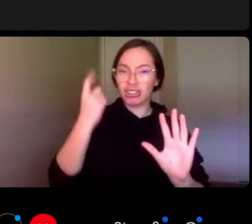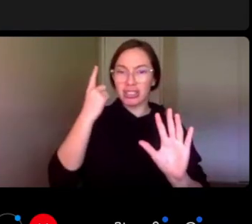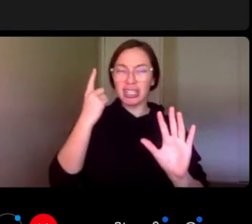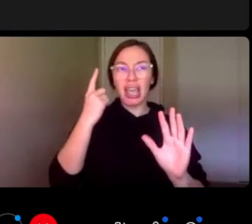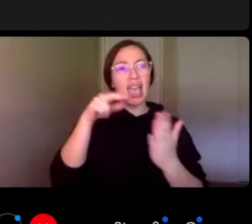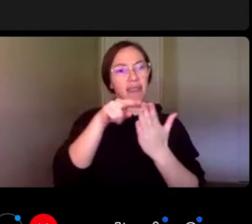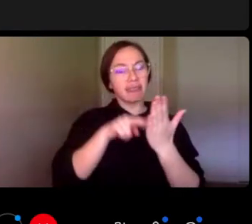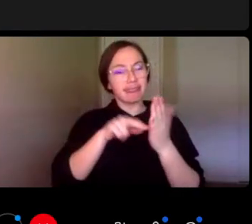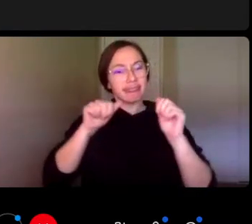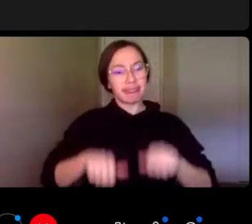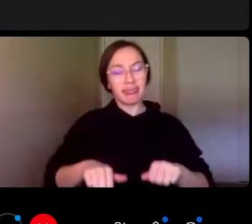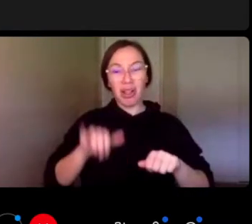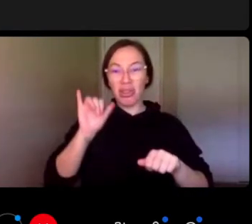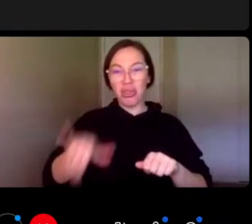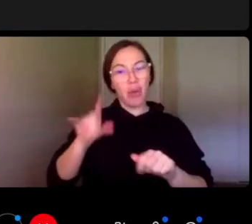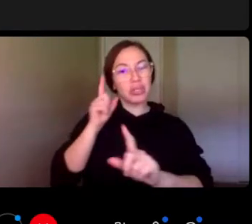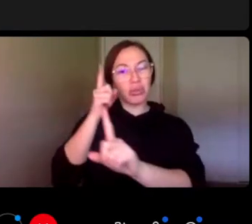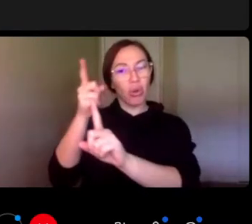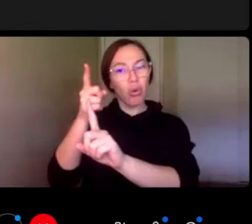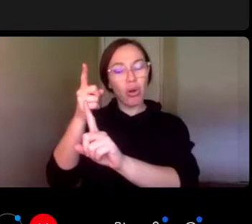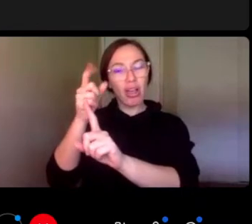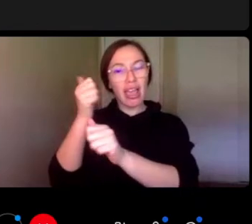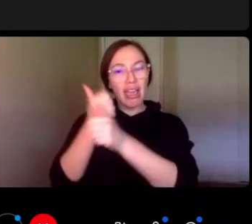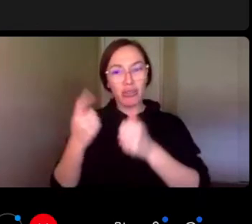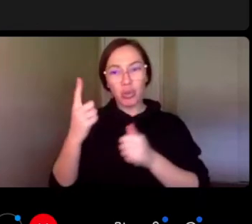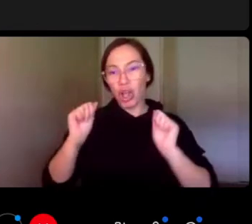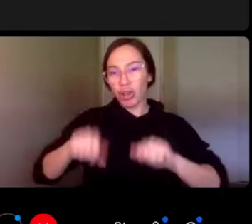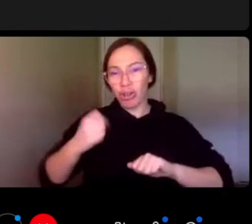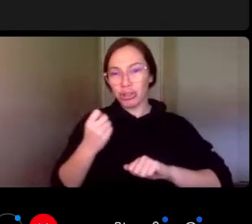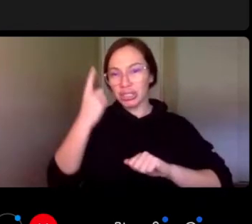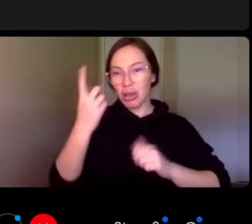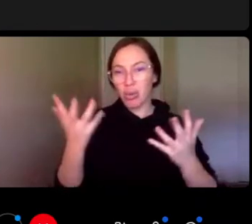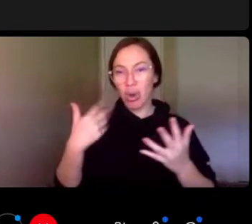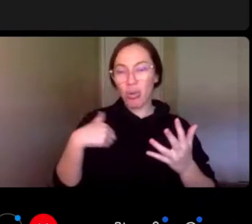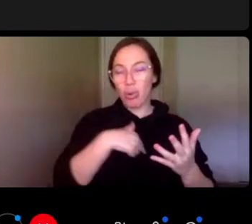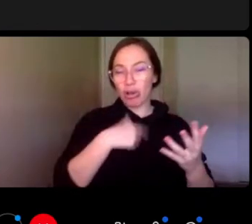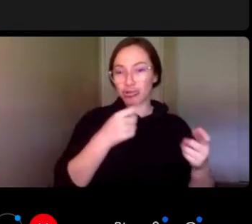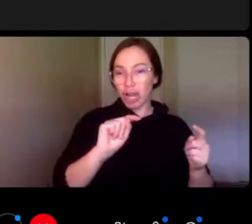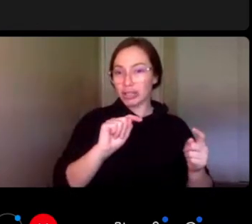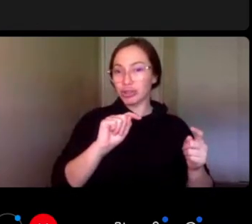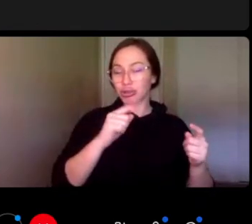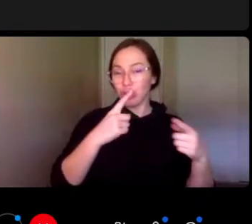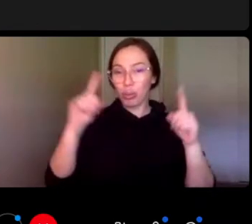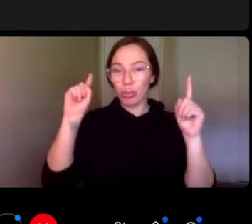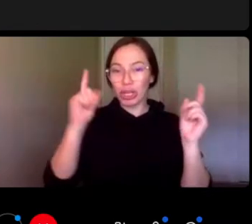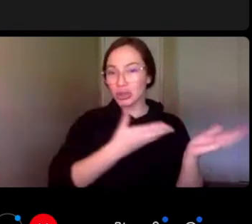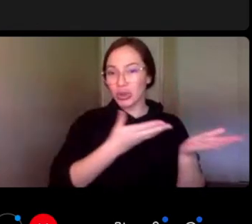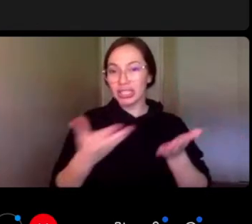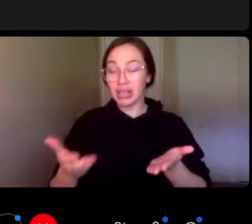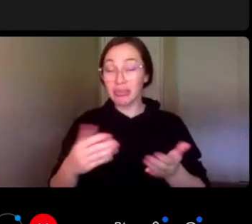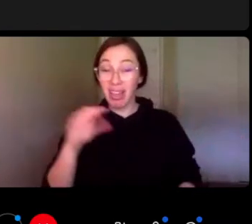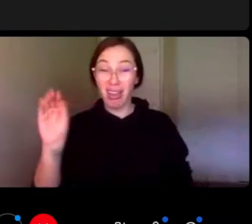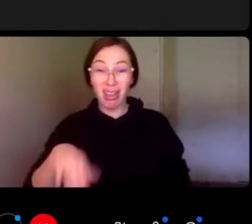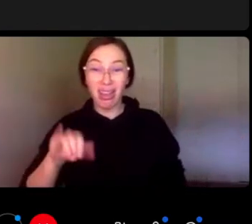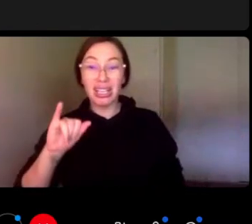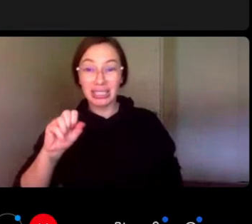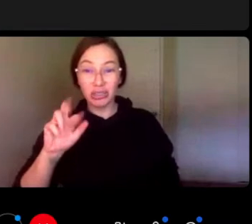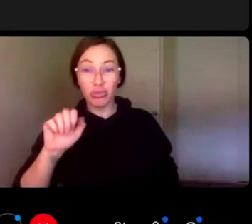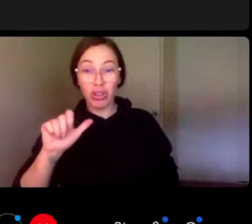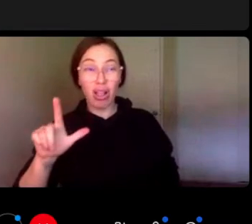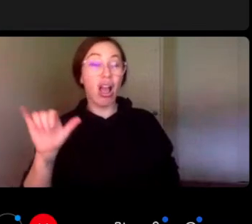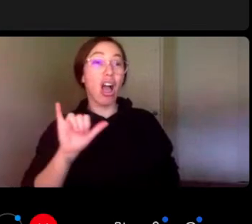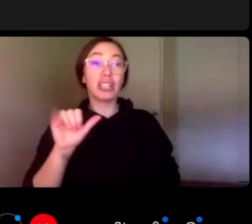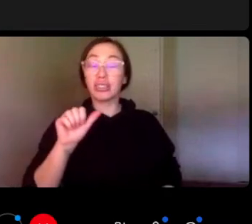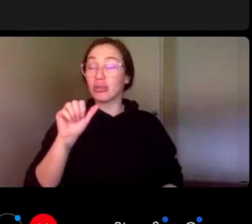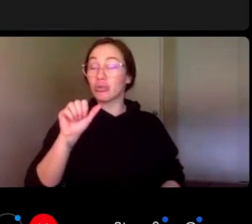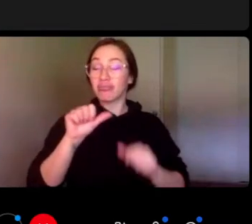And that was the goal, is that everybody would understand what we're trying to bring to the table. And you know, Israel, it's also very resilient.